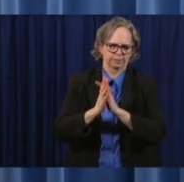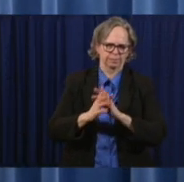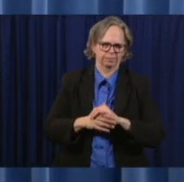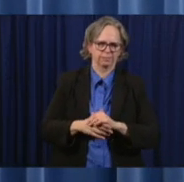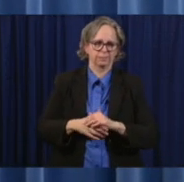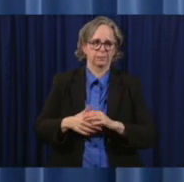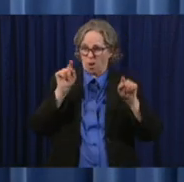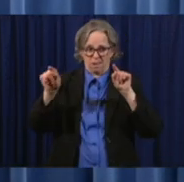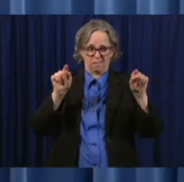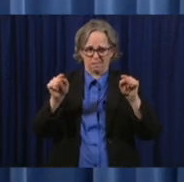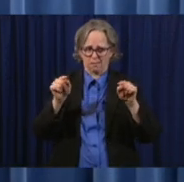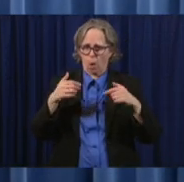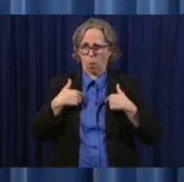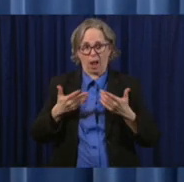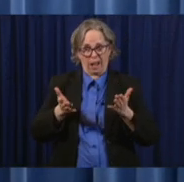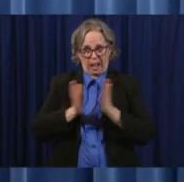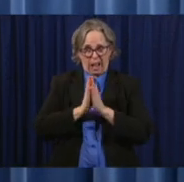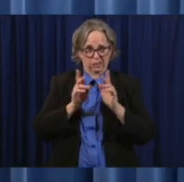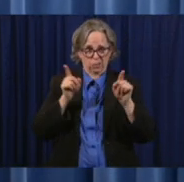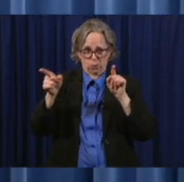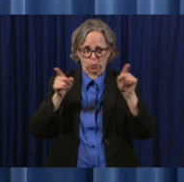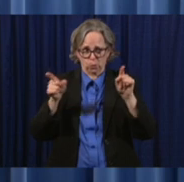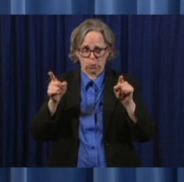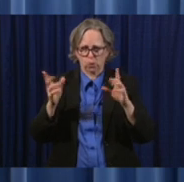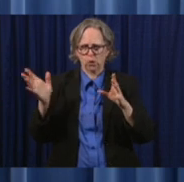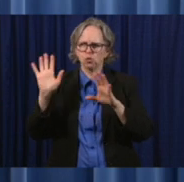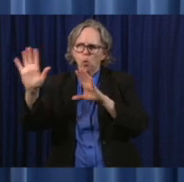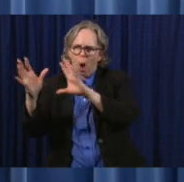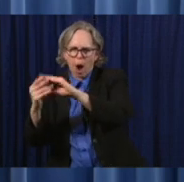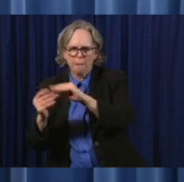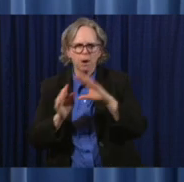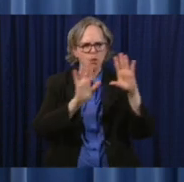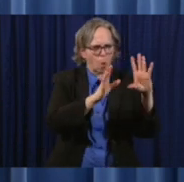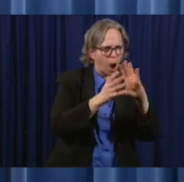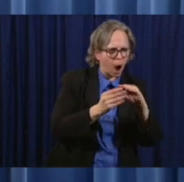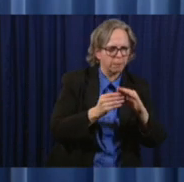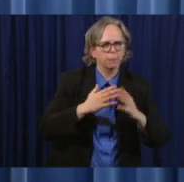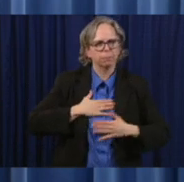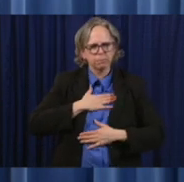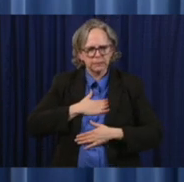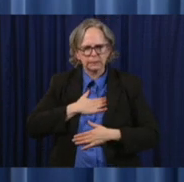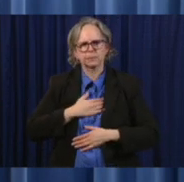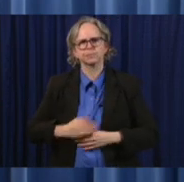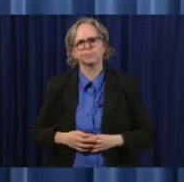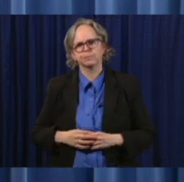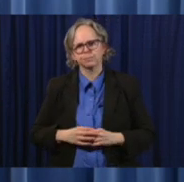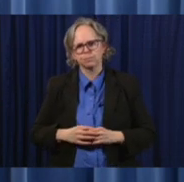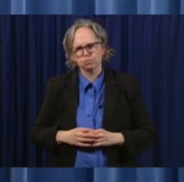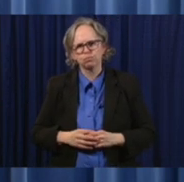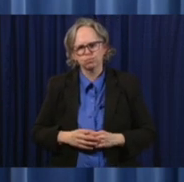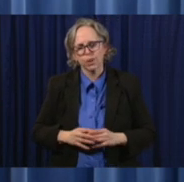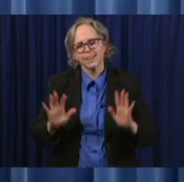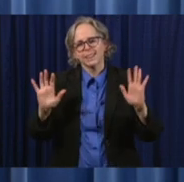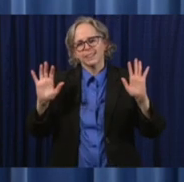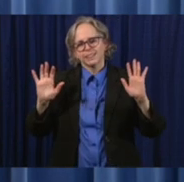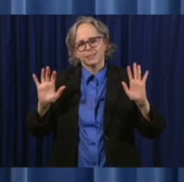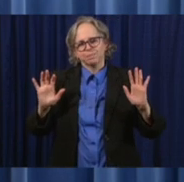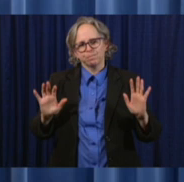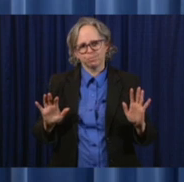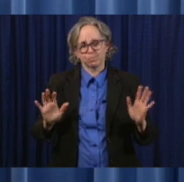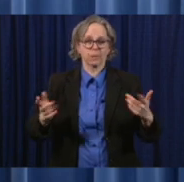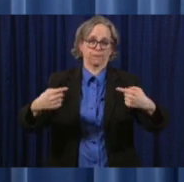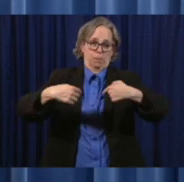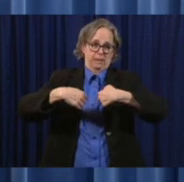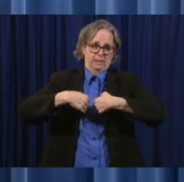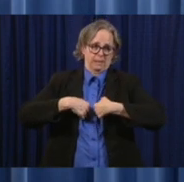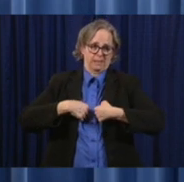to join us, if you could, about something that to me I know is just heartbreaking for so many,